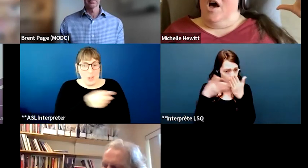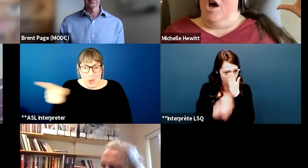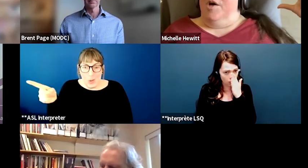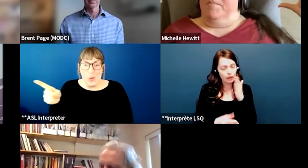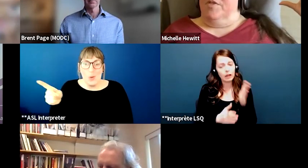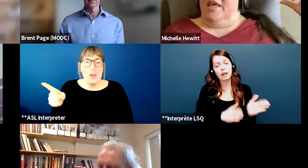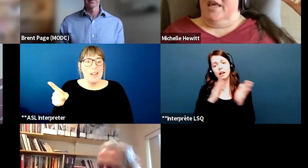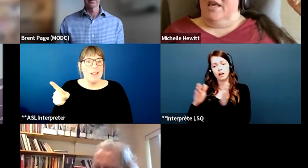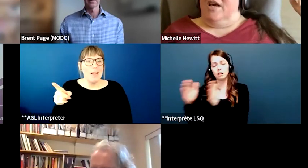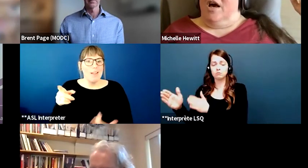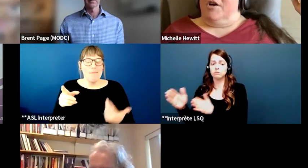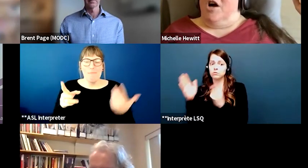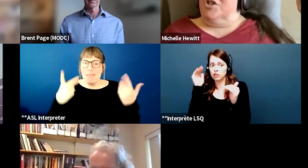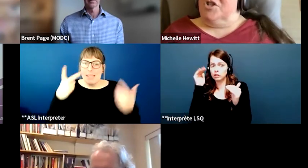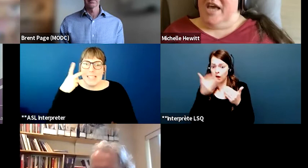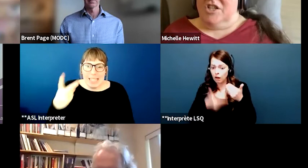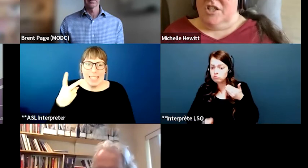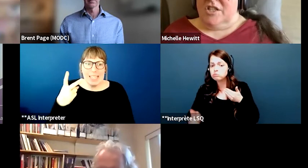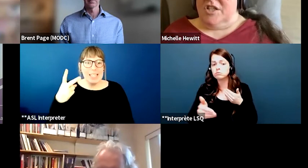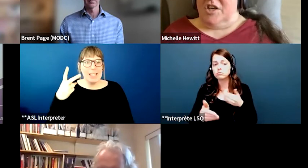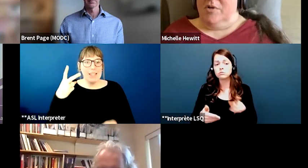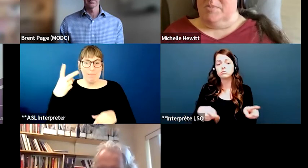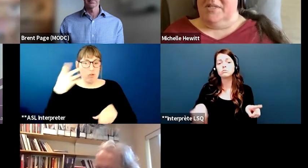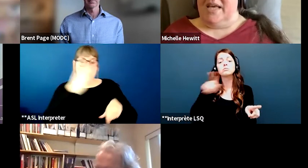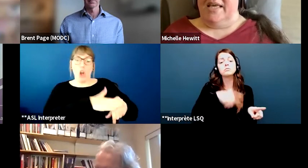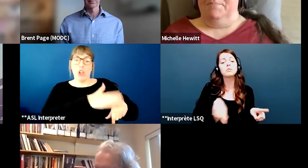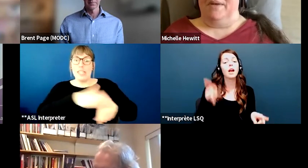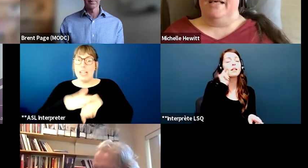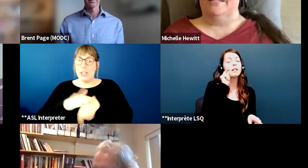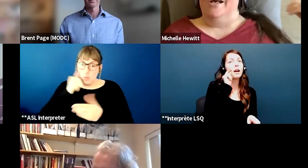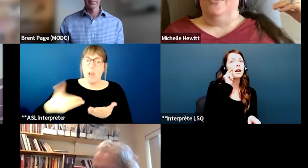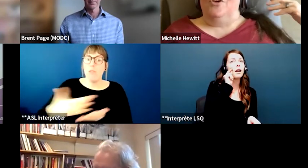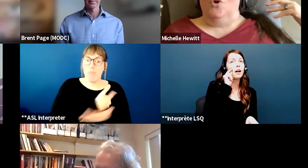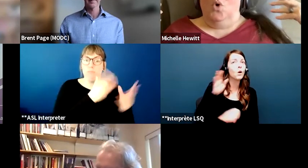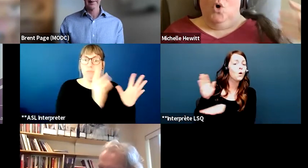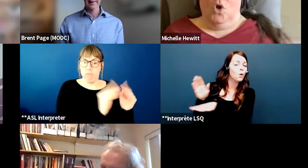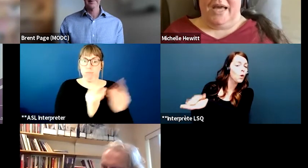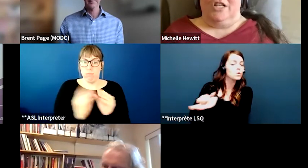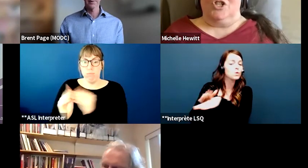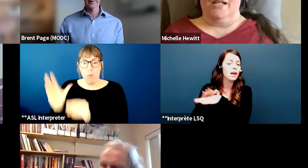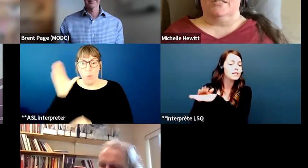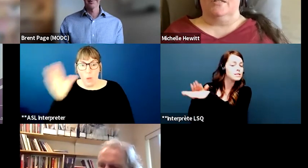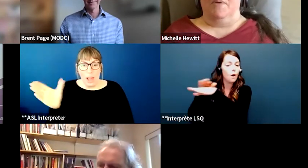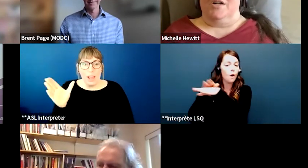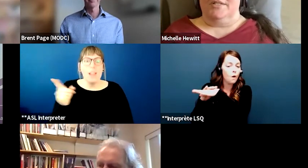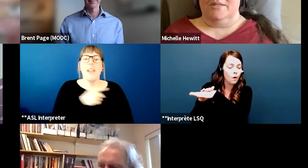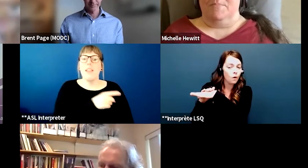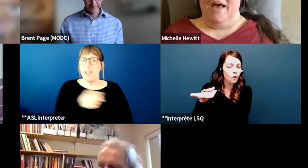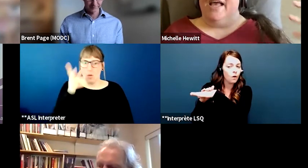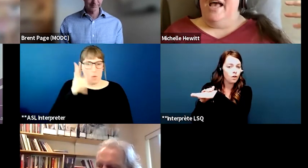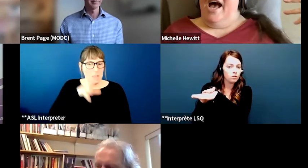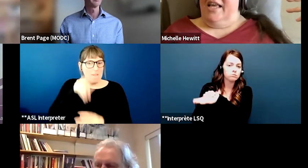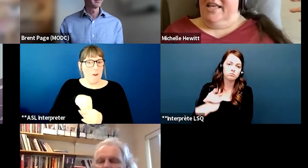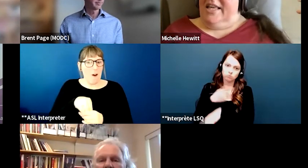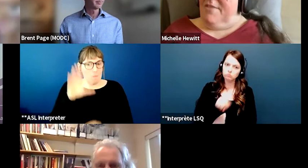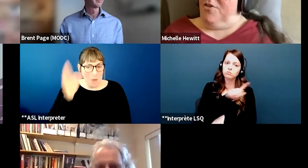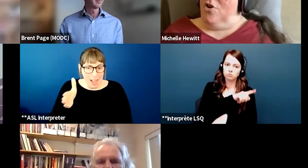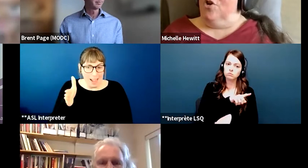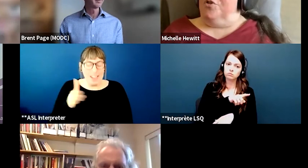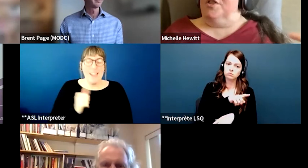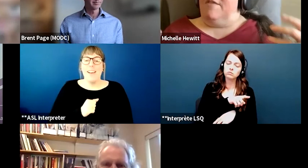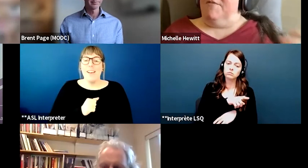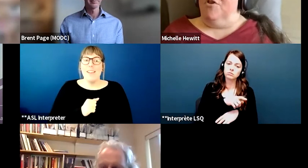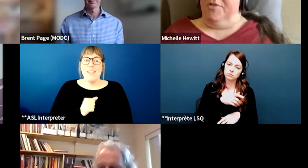hear the consultations that are going to be taking place, that you all get a chance to participate and